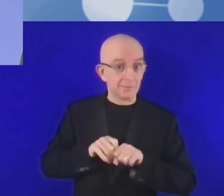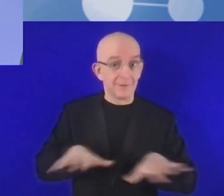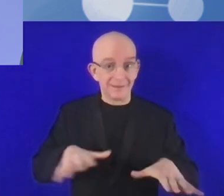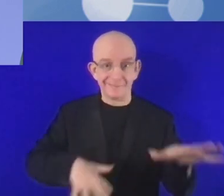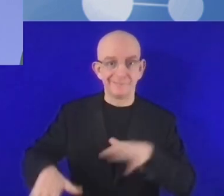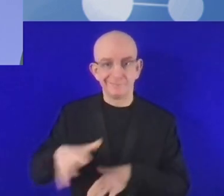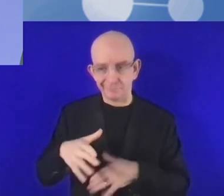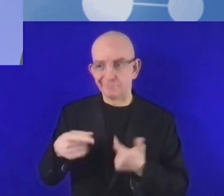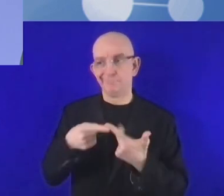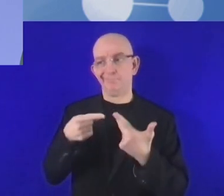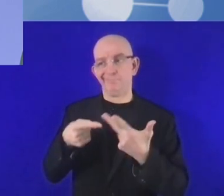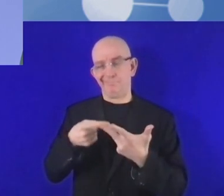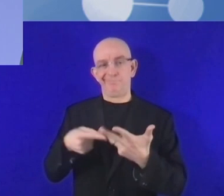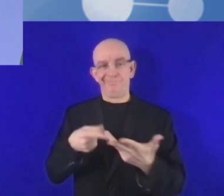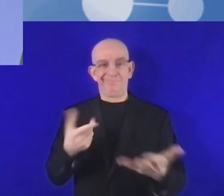these areas.